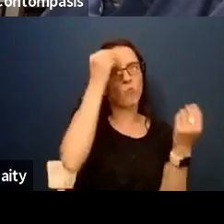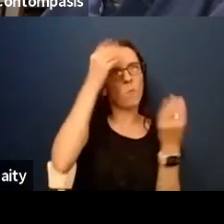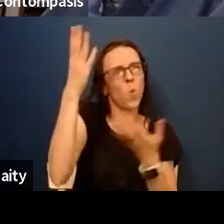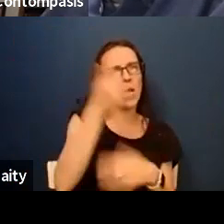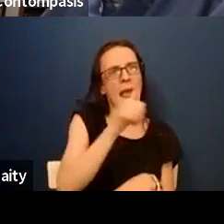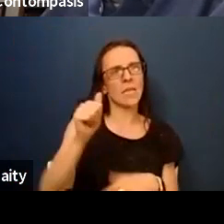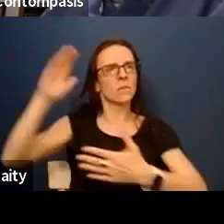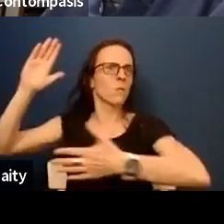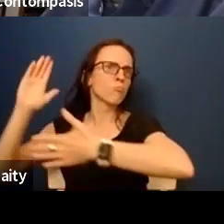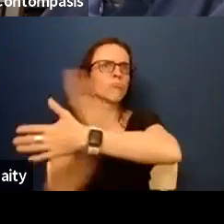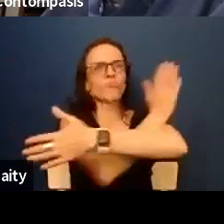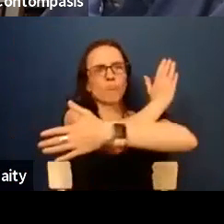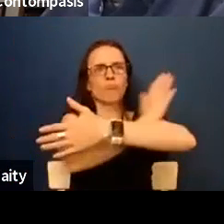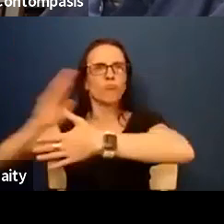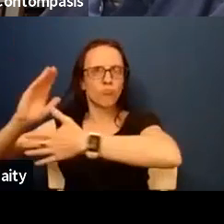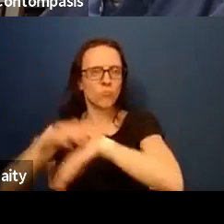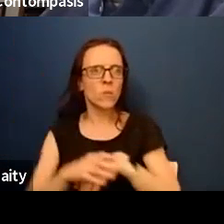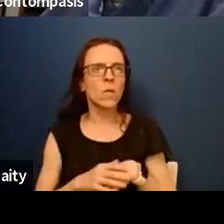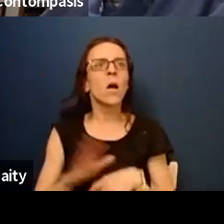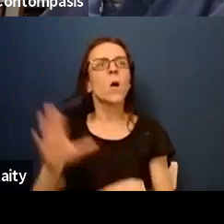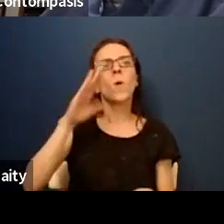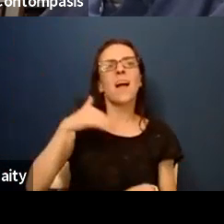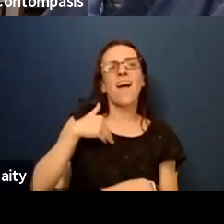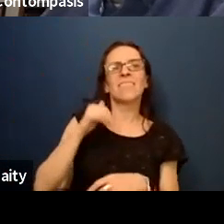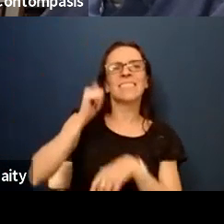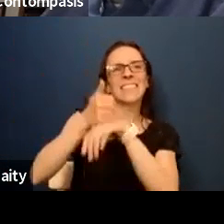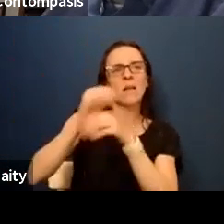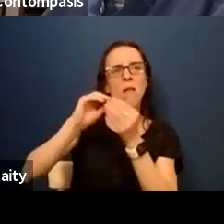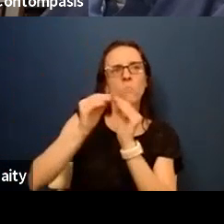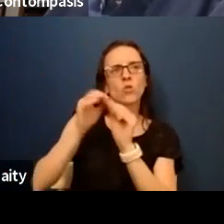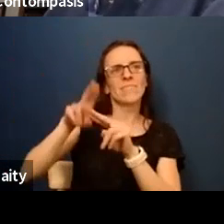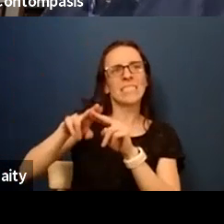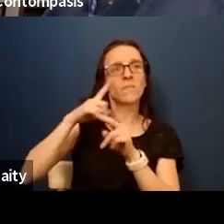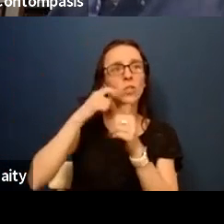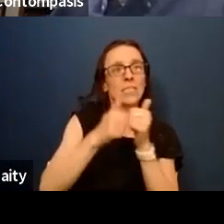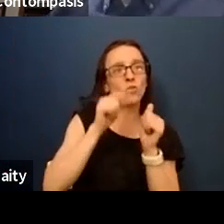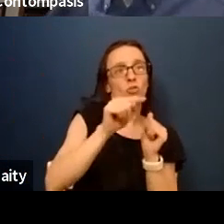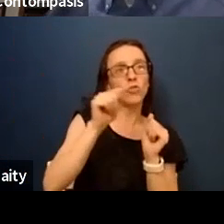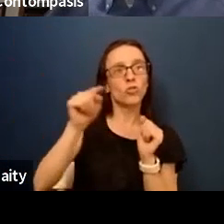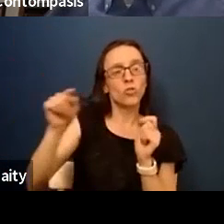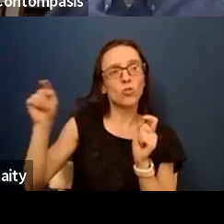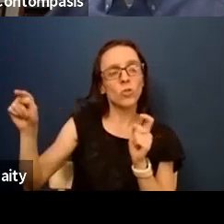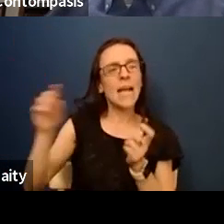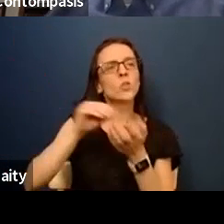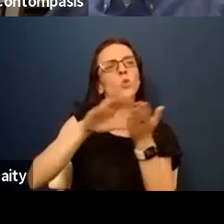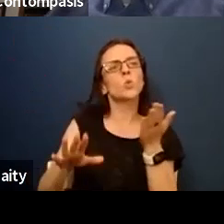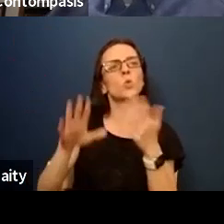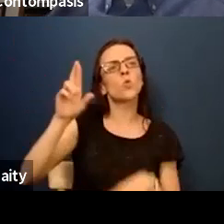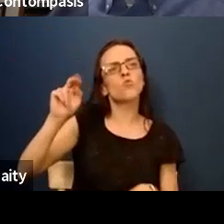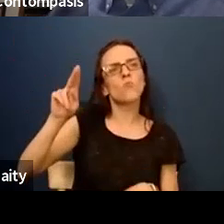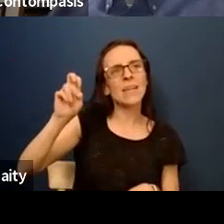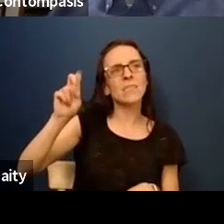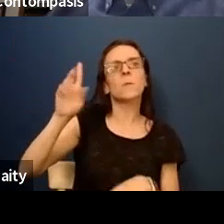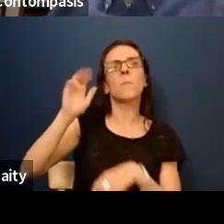the way there. Yep. There were a set number of seats for each one, and students were ranked by the indicators we have